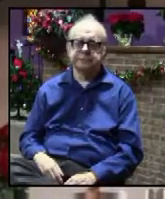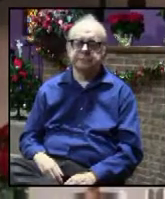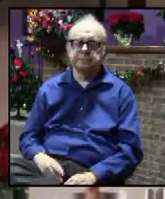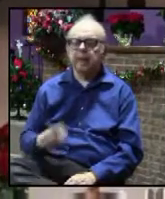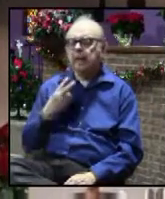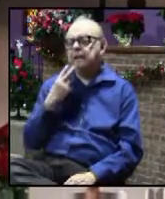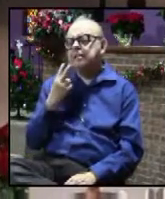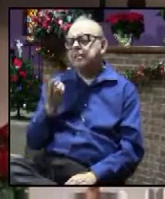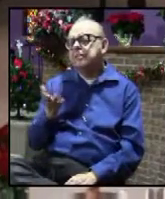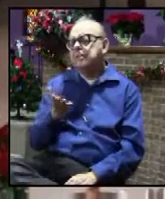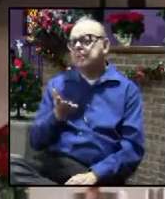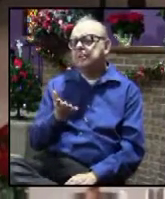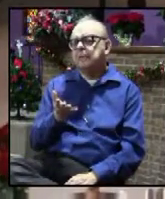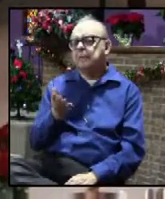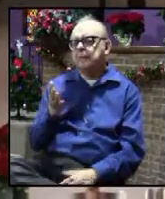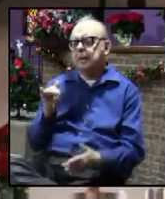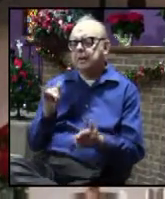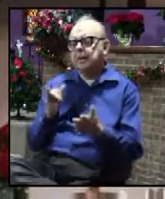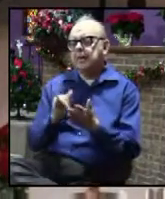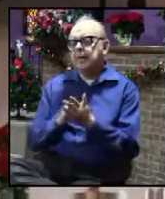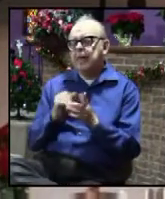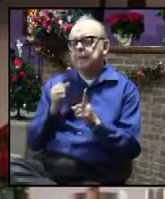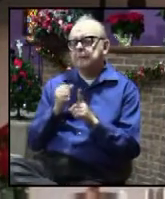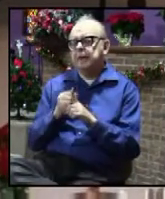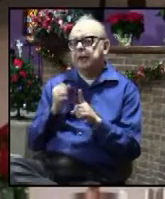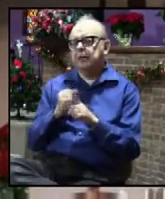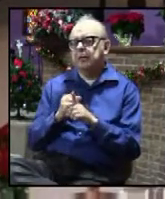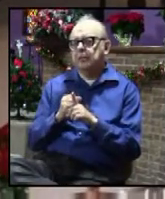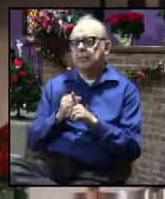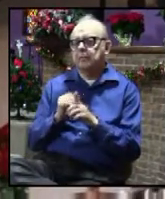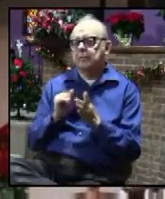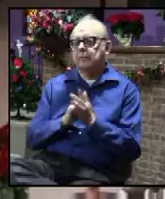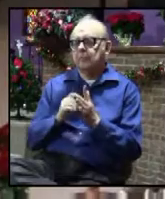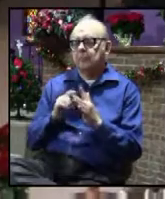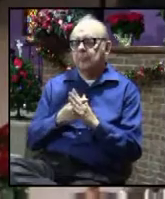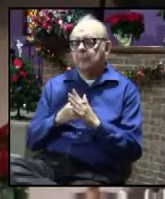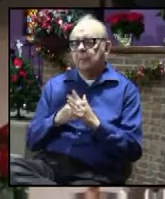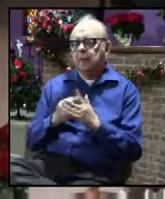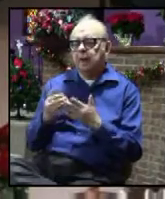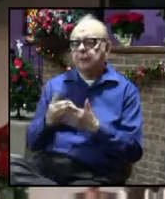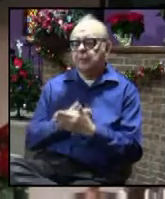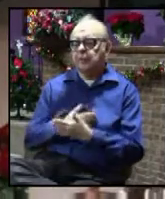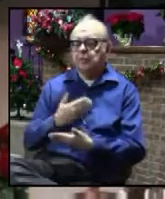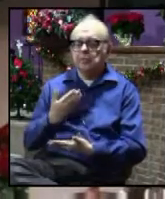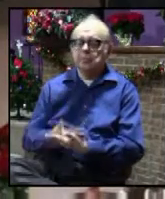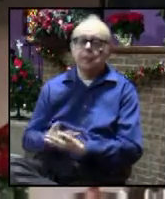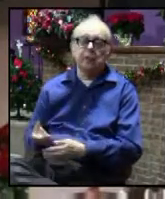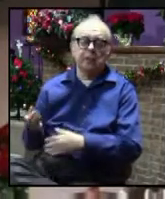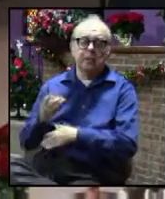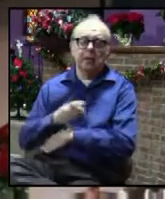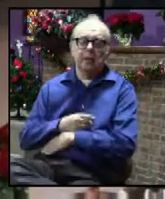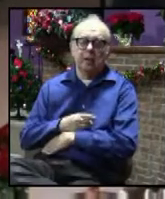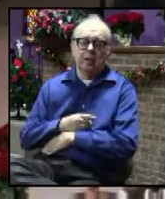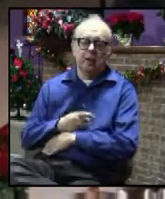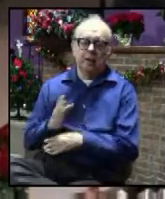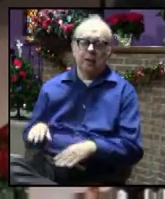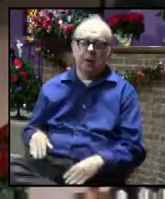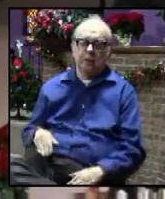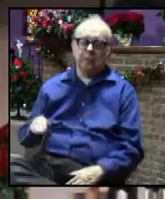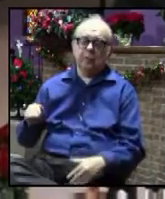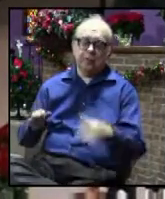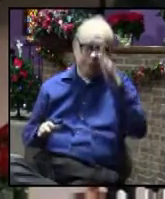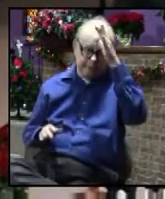You see, it was that beat that started as a newborn baby that grew to be a